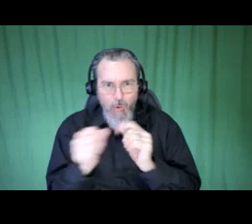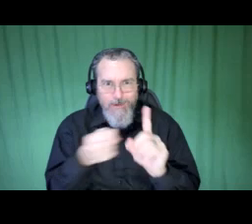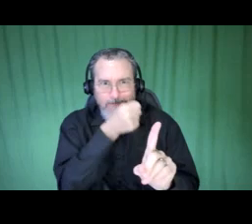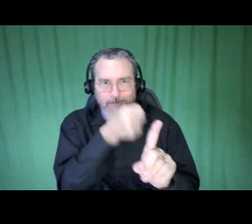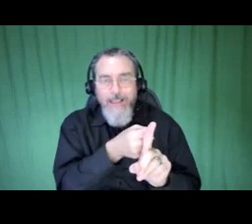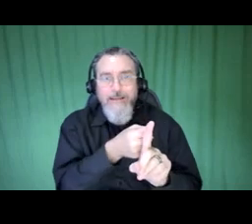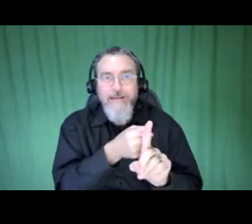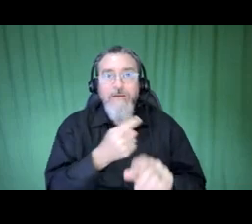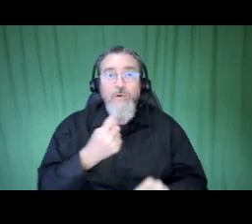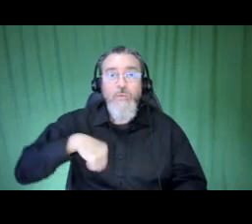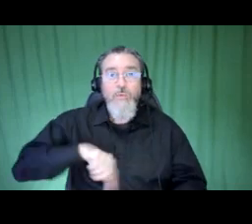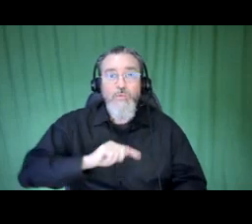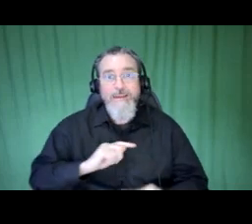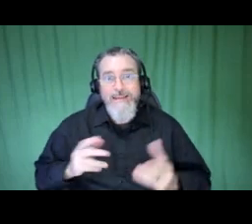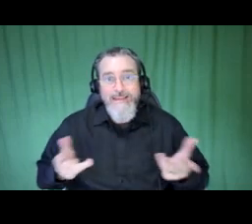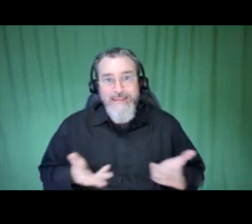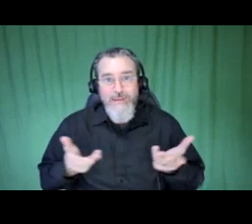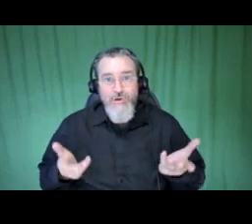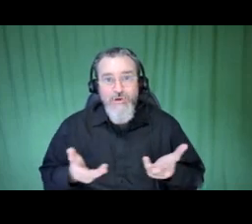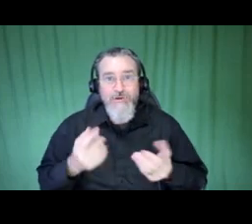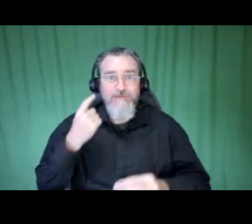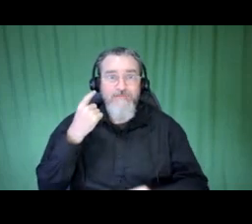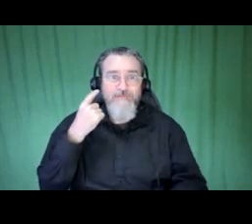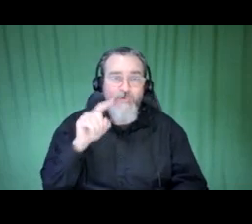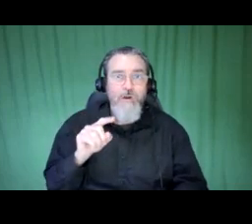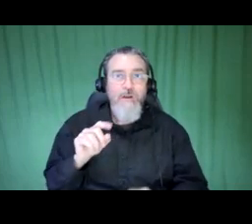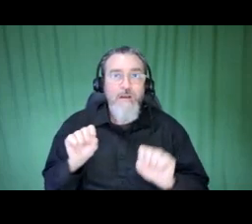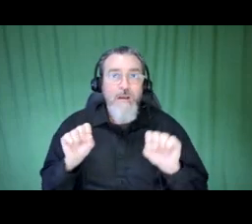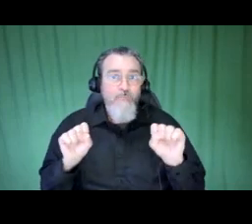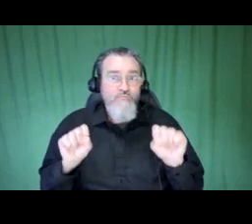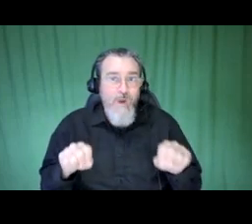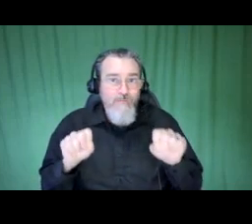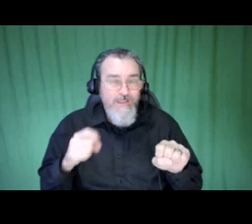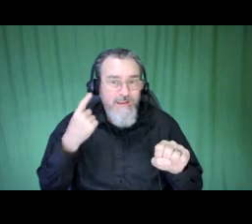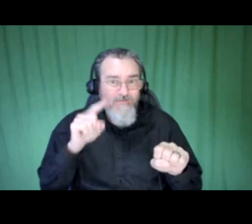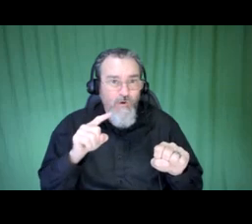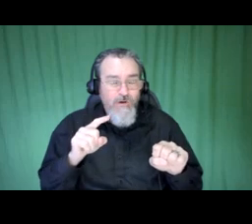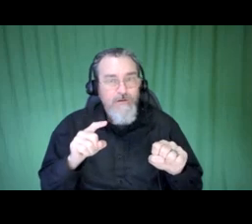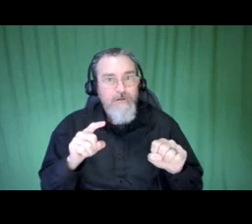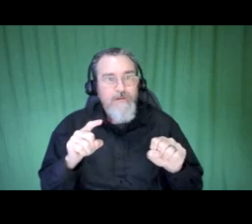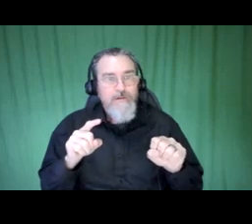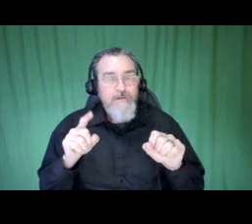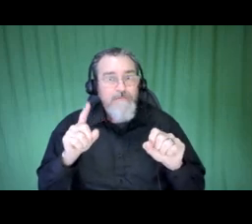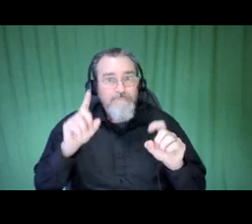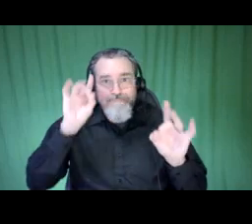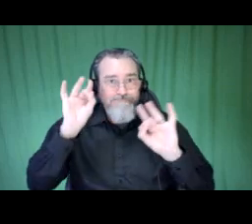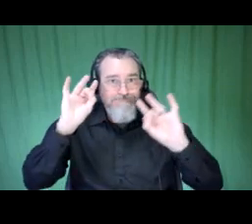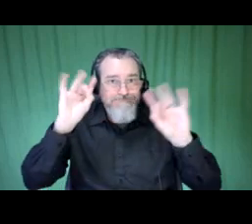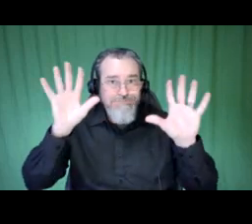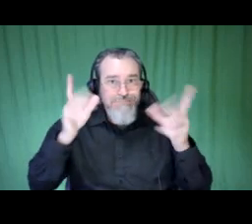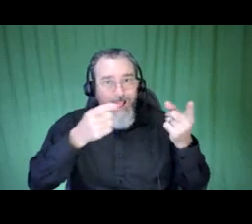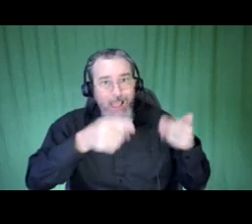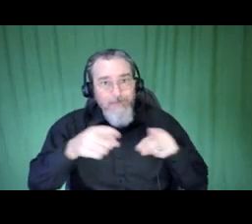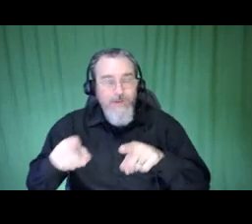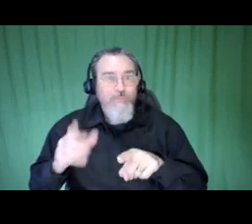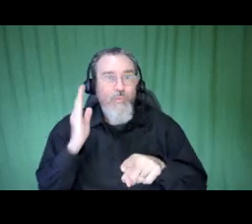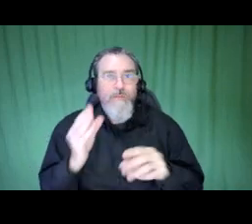we are here not only considering the probability of extreme events to get larger and more frequent over time, but also considering